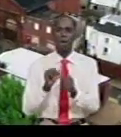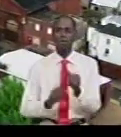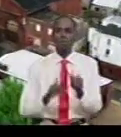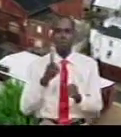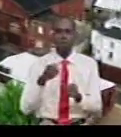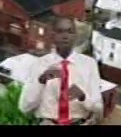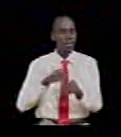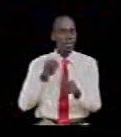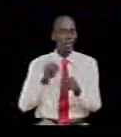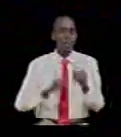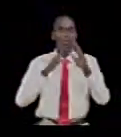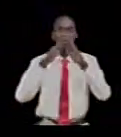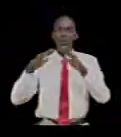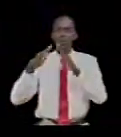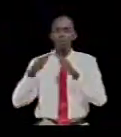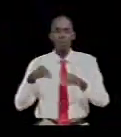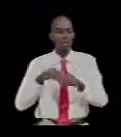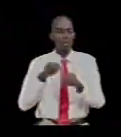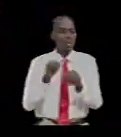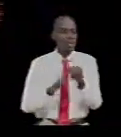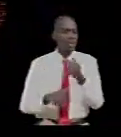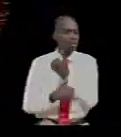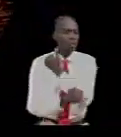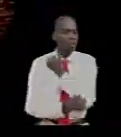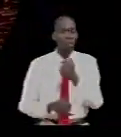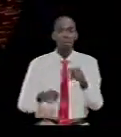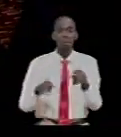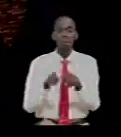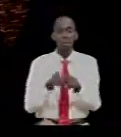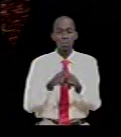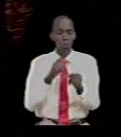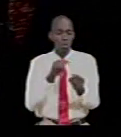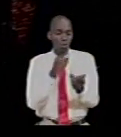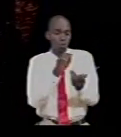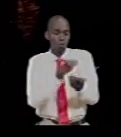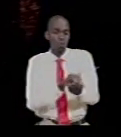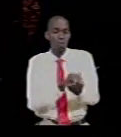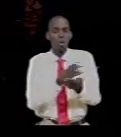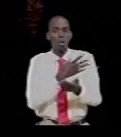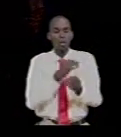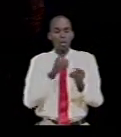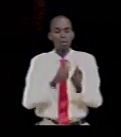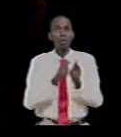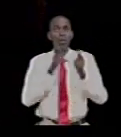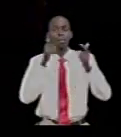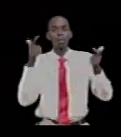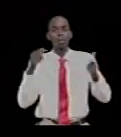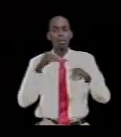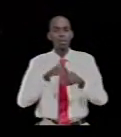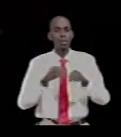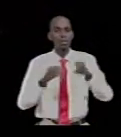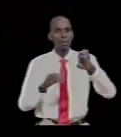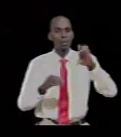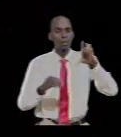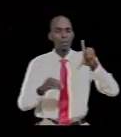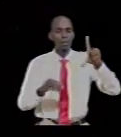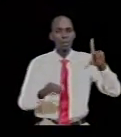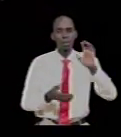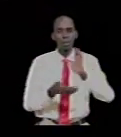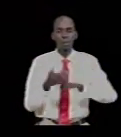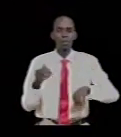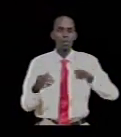every community, in every country. Even the small and the great. Ecclesiastes chapter